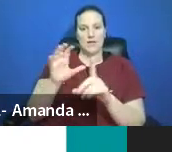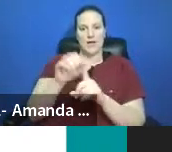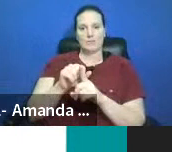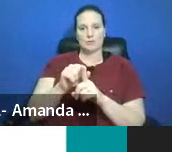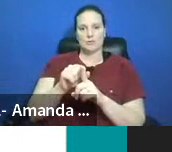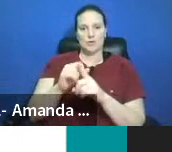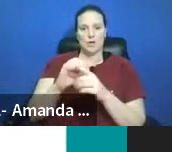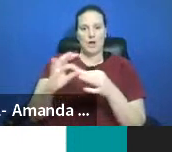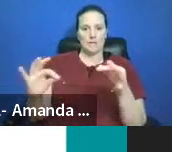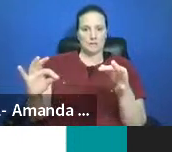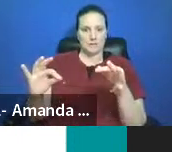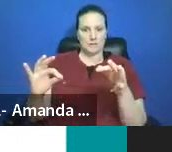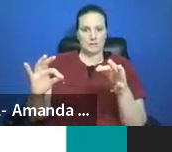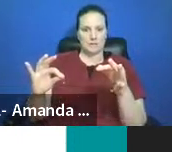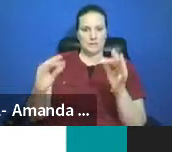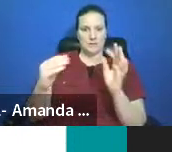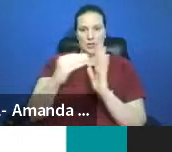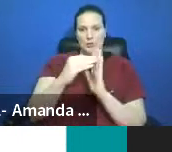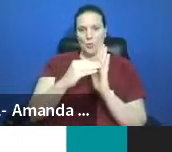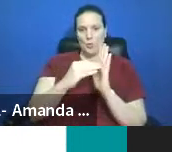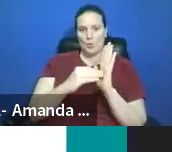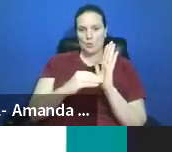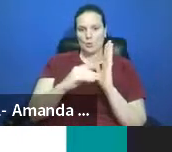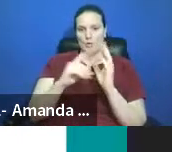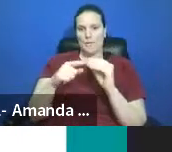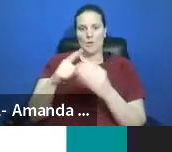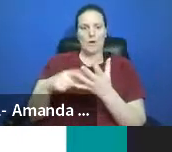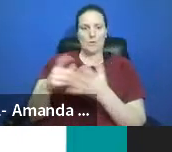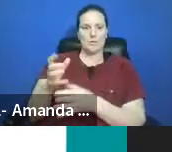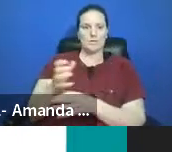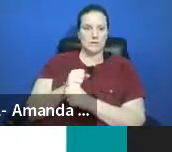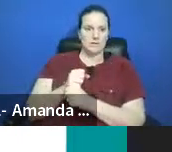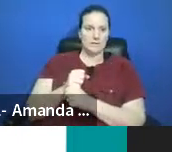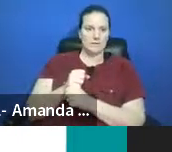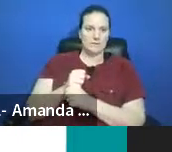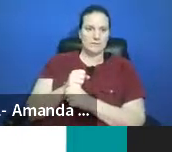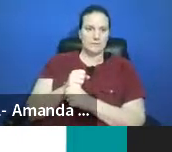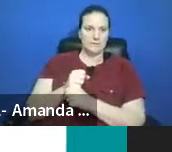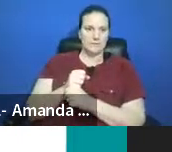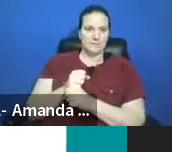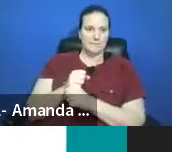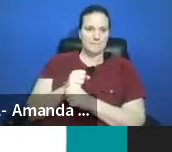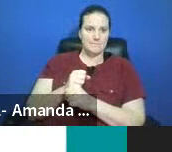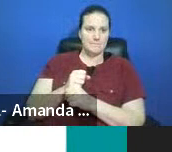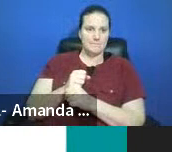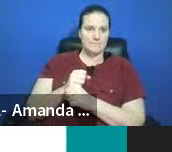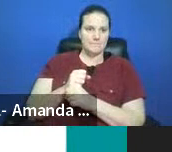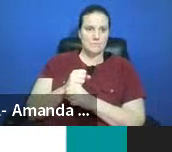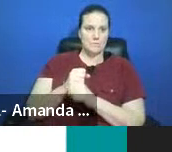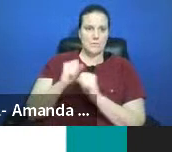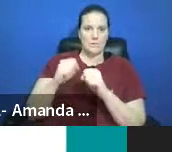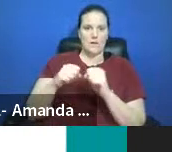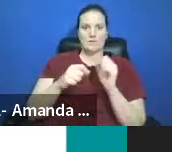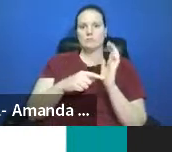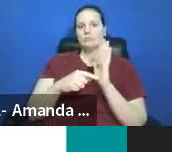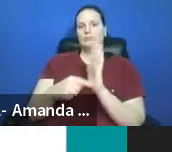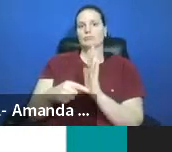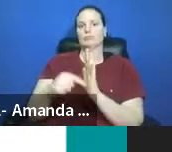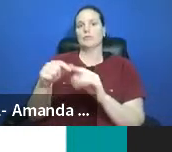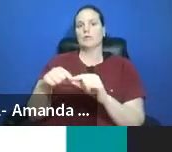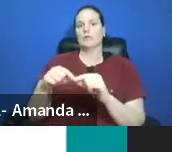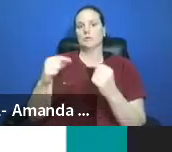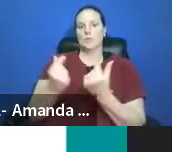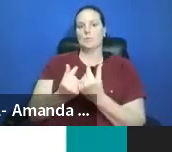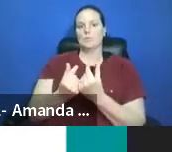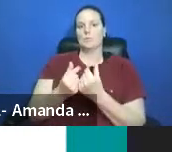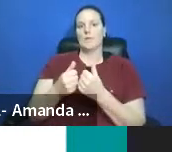and taking notes about what we received, so we can kind of bring that back to this group and